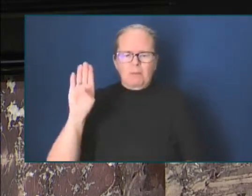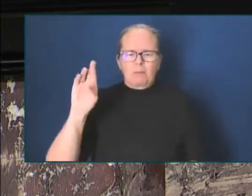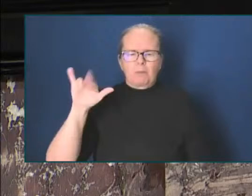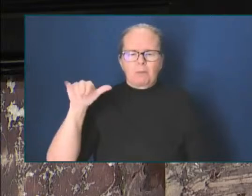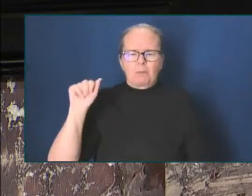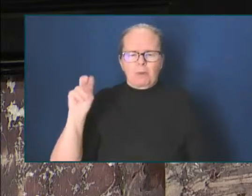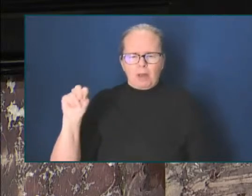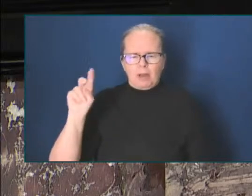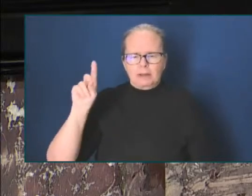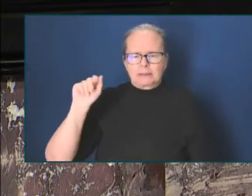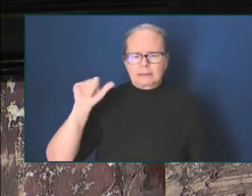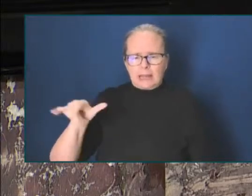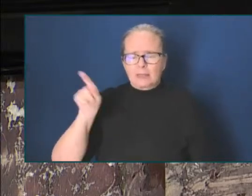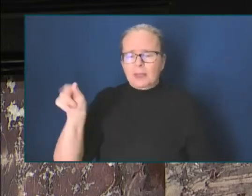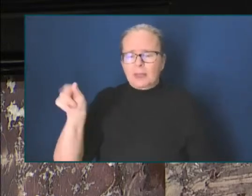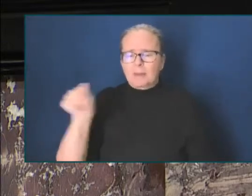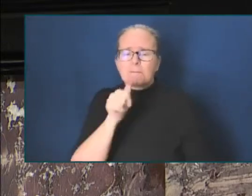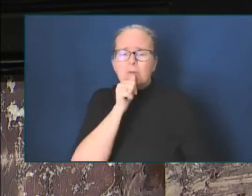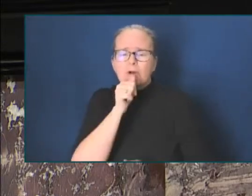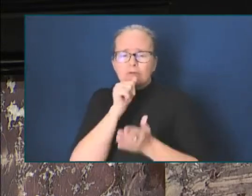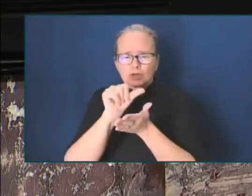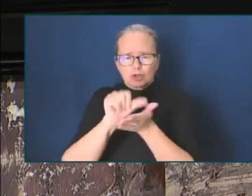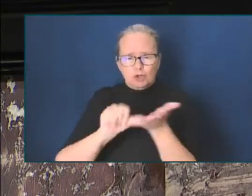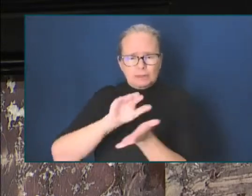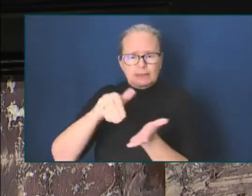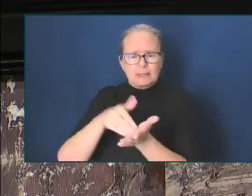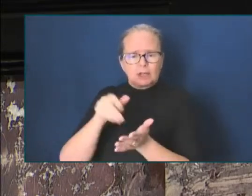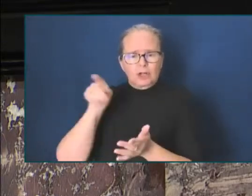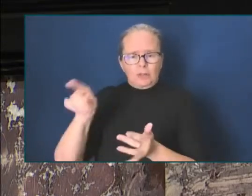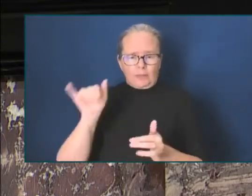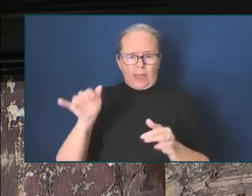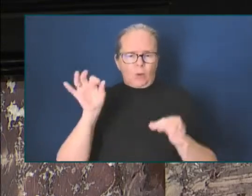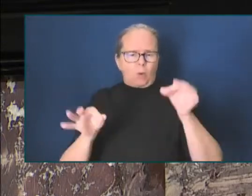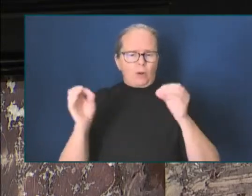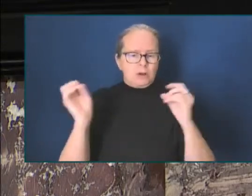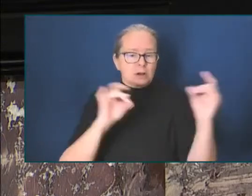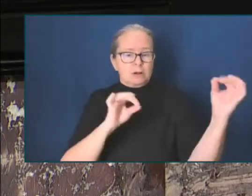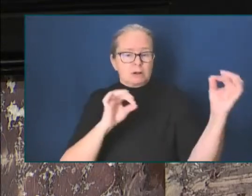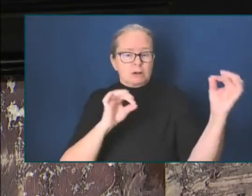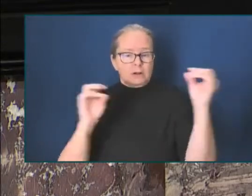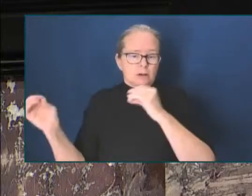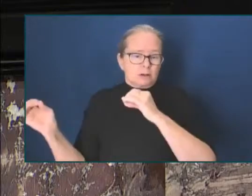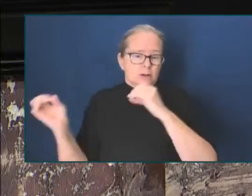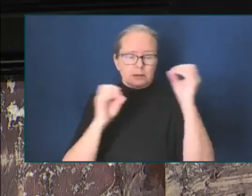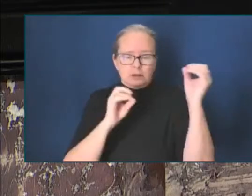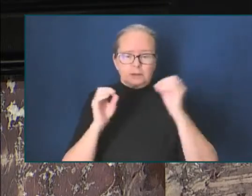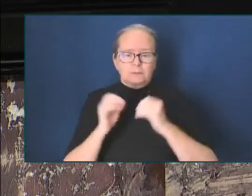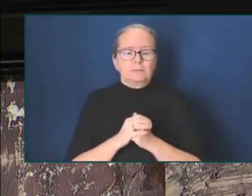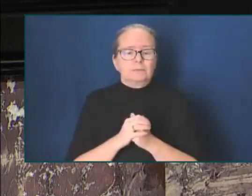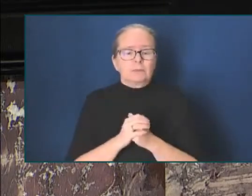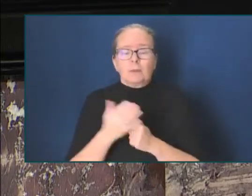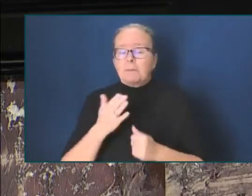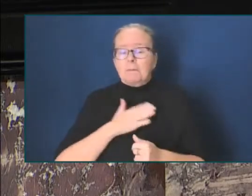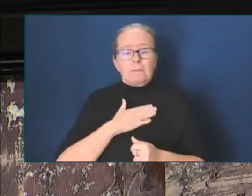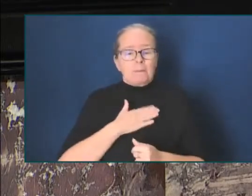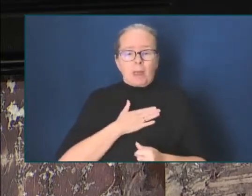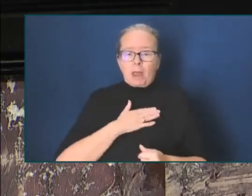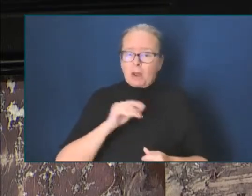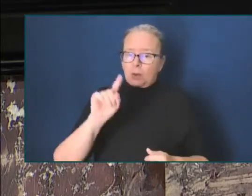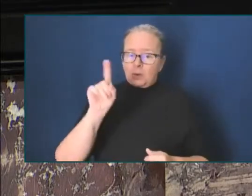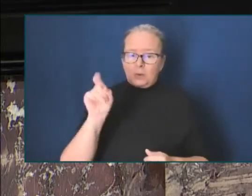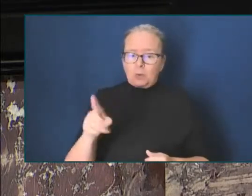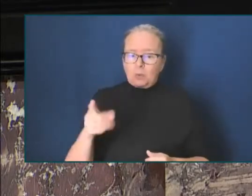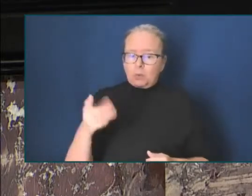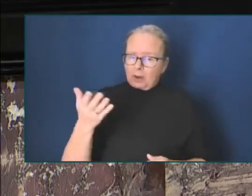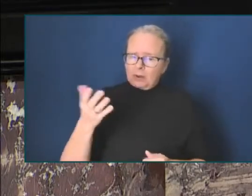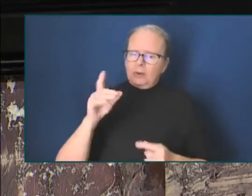you, Honourable Chair, is when are we going to be looking at a system that